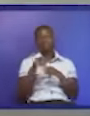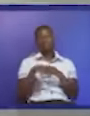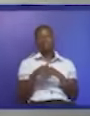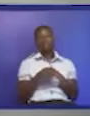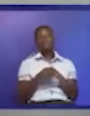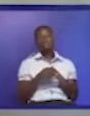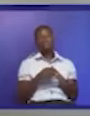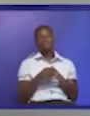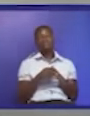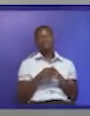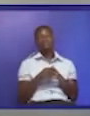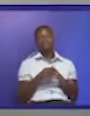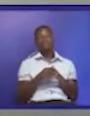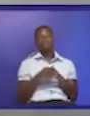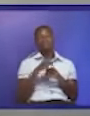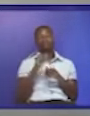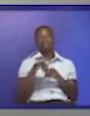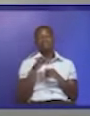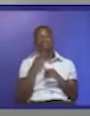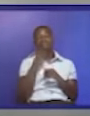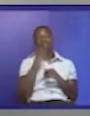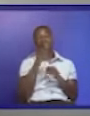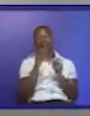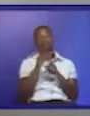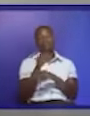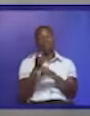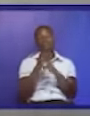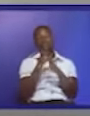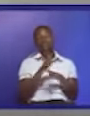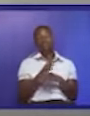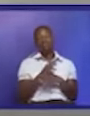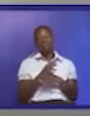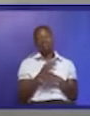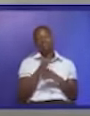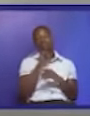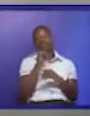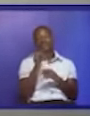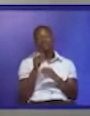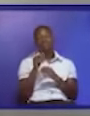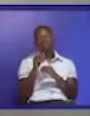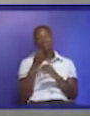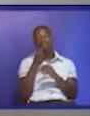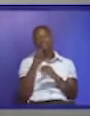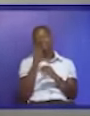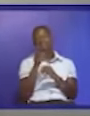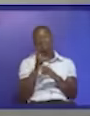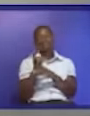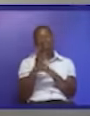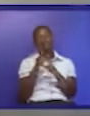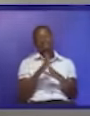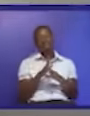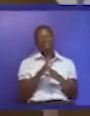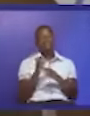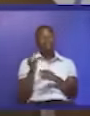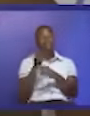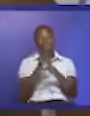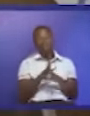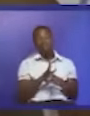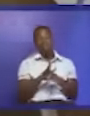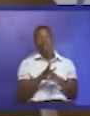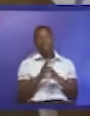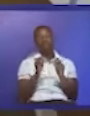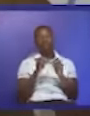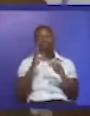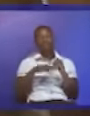It's called the decree of the watchers, not the decree of men that pray. A watcher is more than a prayer